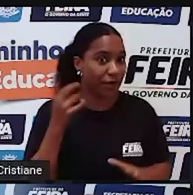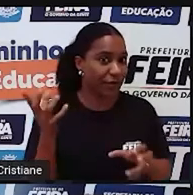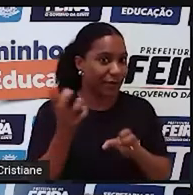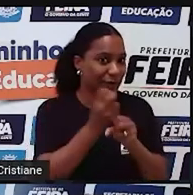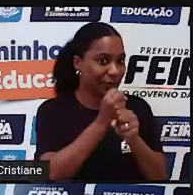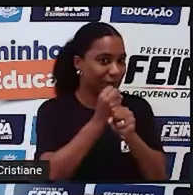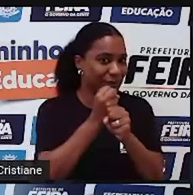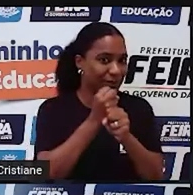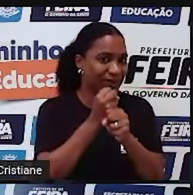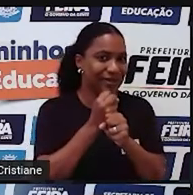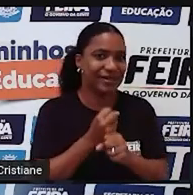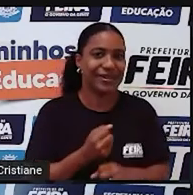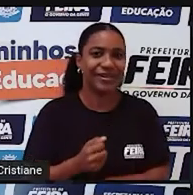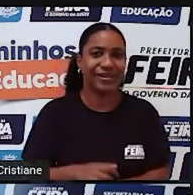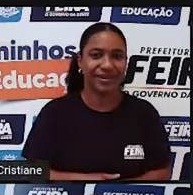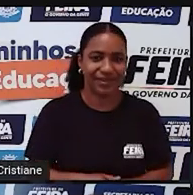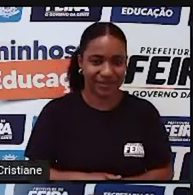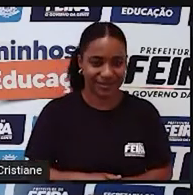fizemos.